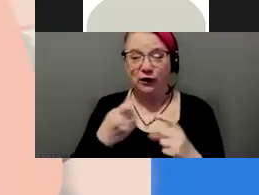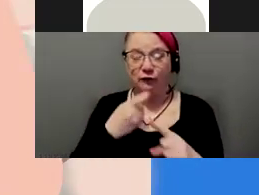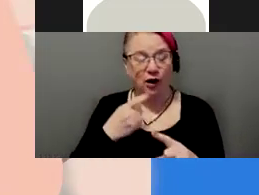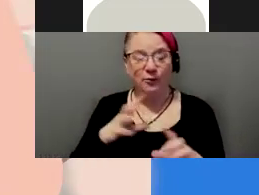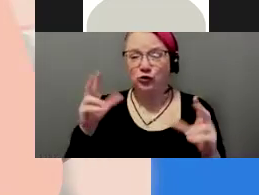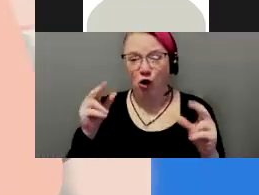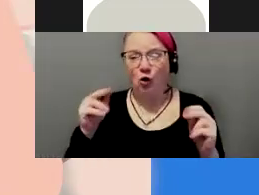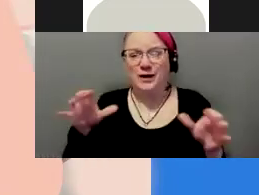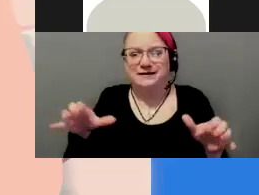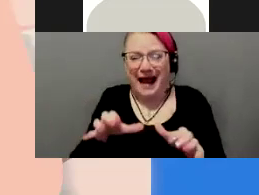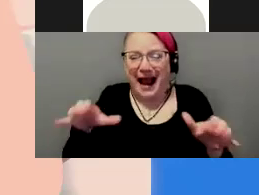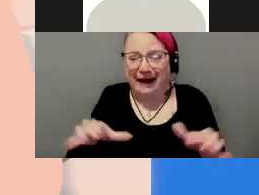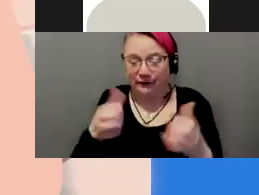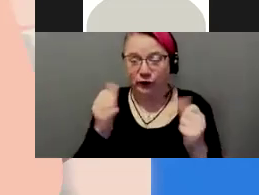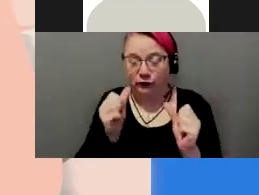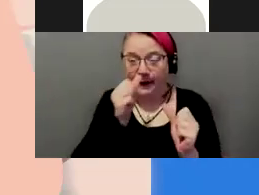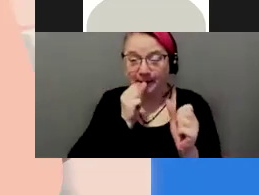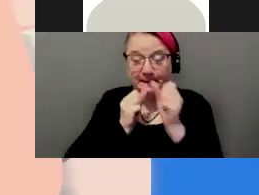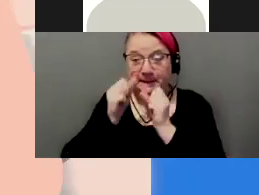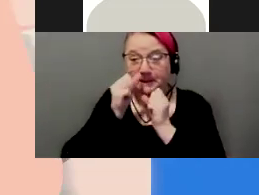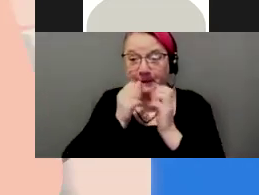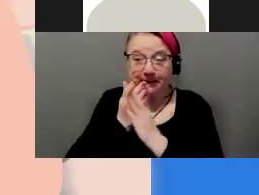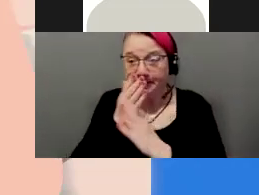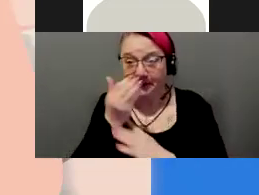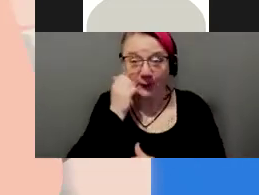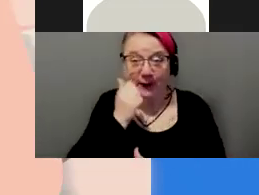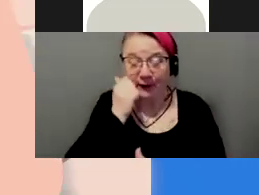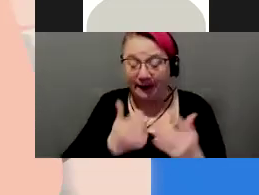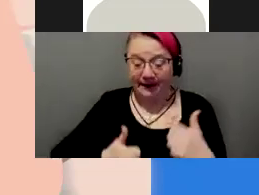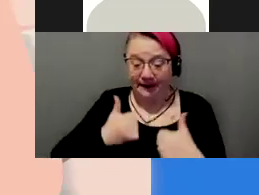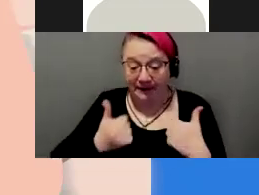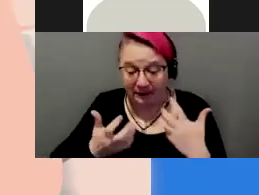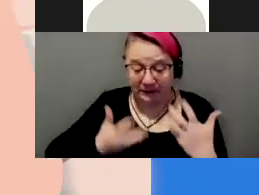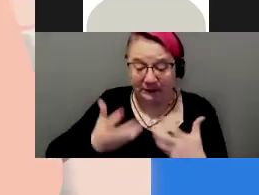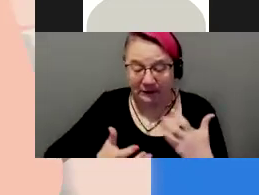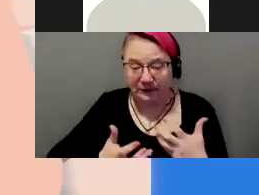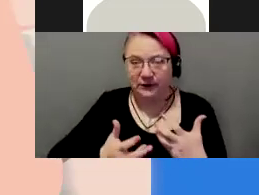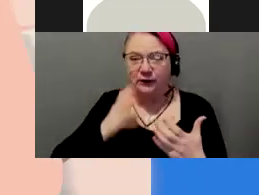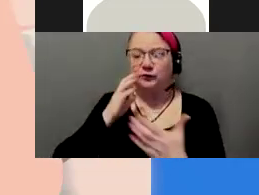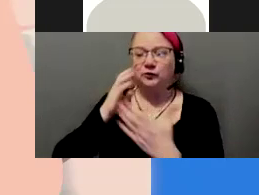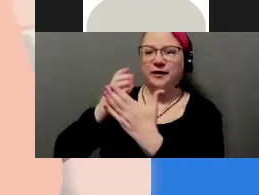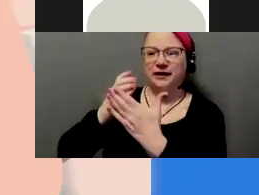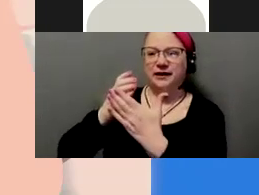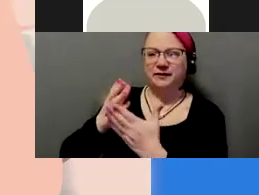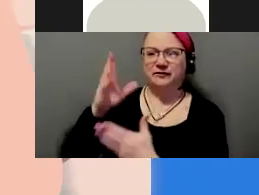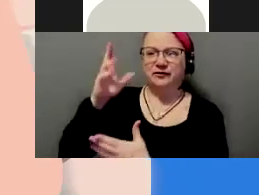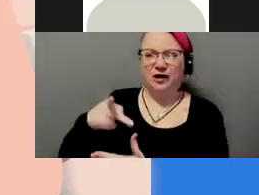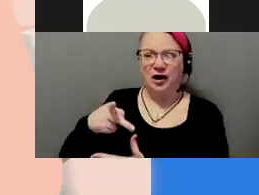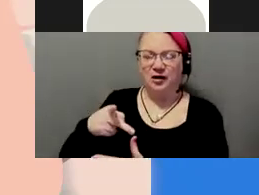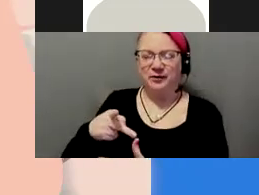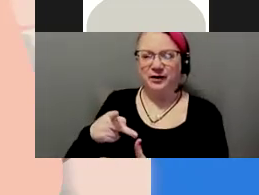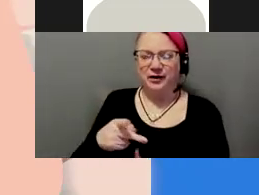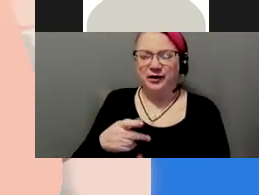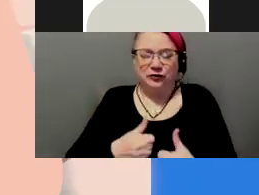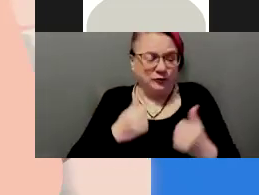with and survive. So while the image is up, survivors know that strangers are viewing these images